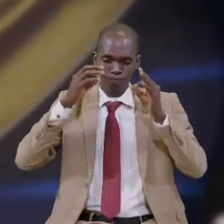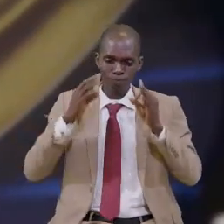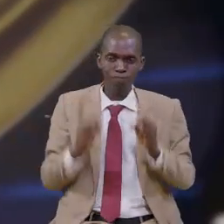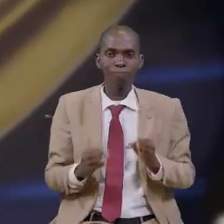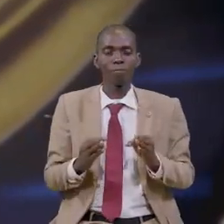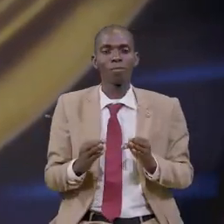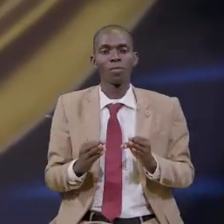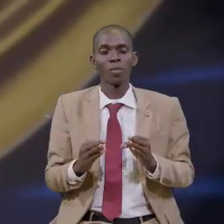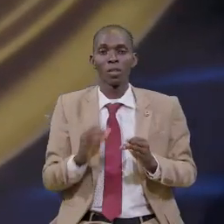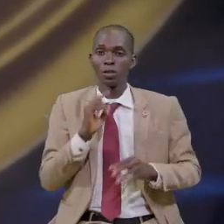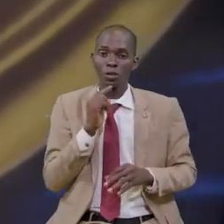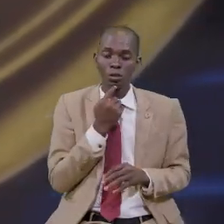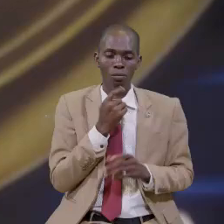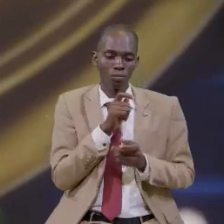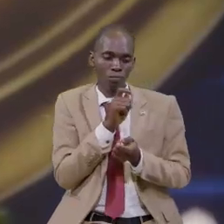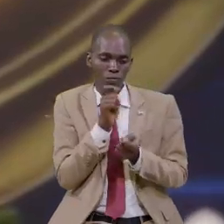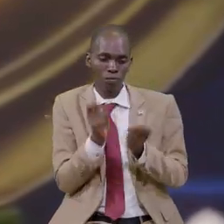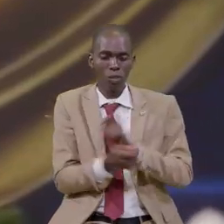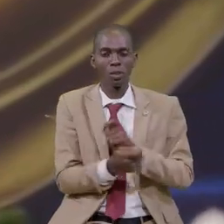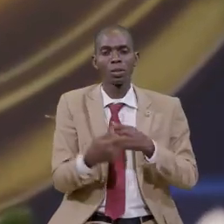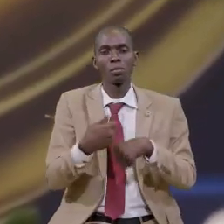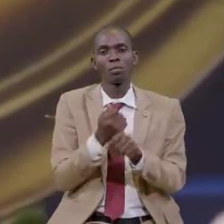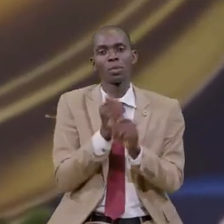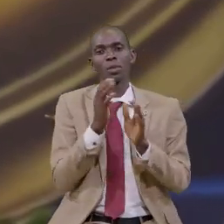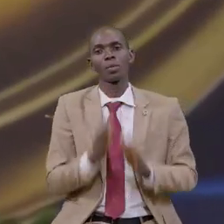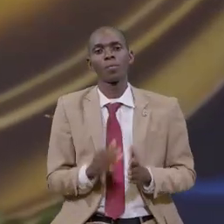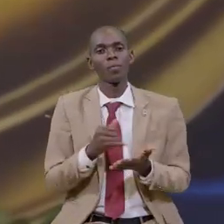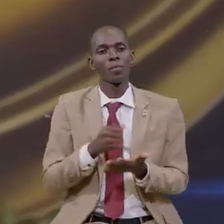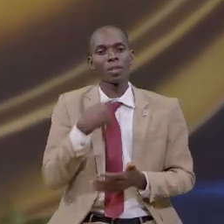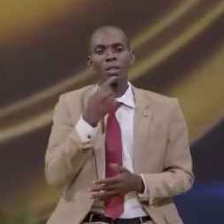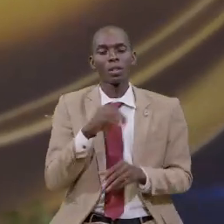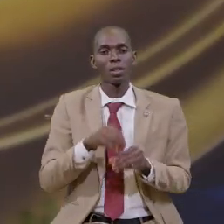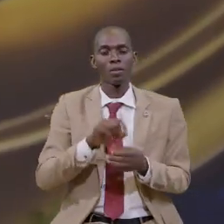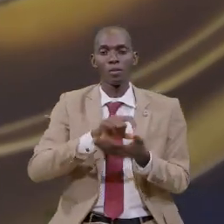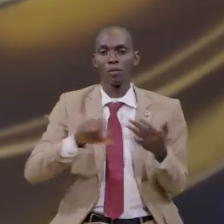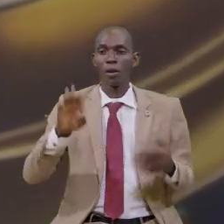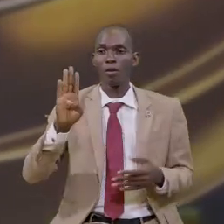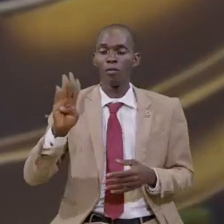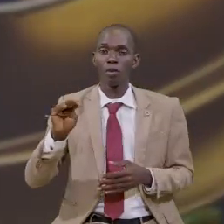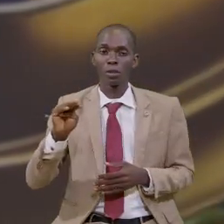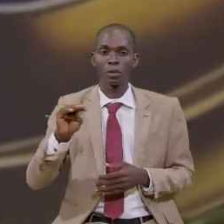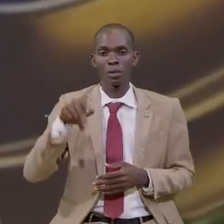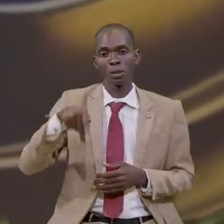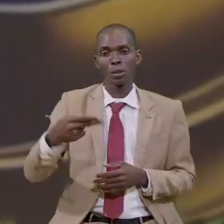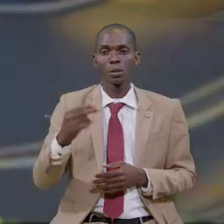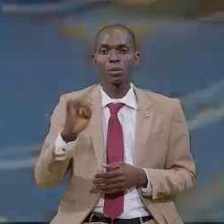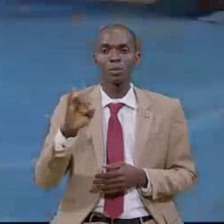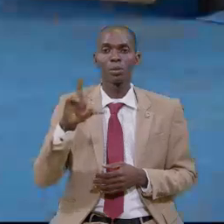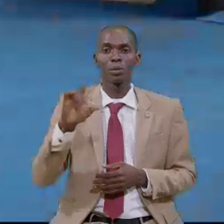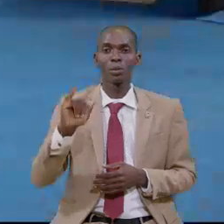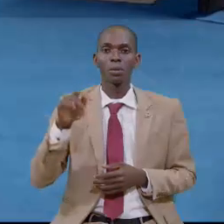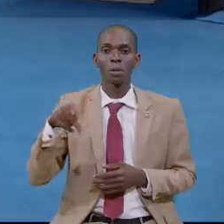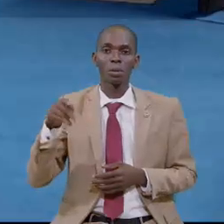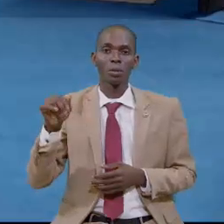dedicated change maker. It tells us in verse 14, it says in verse 14, I